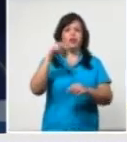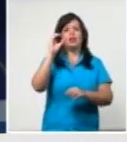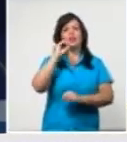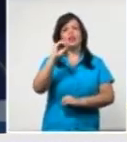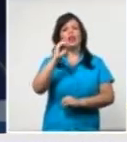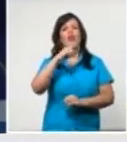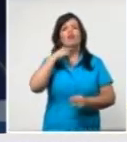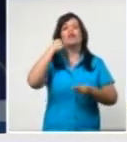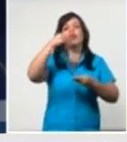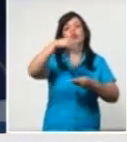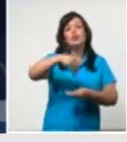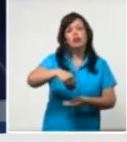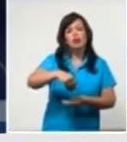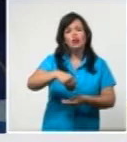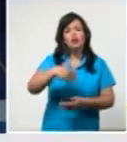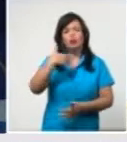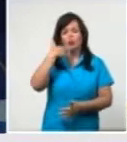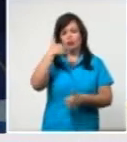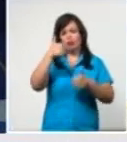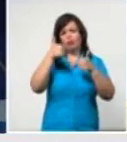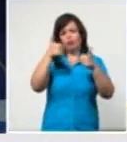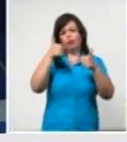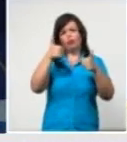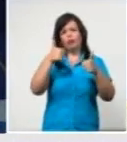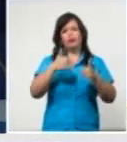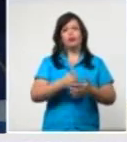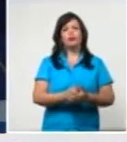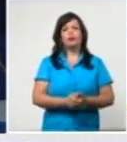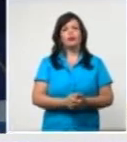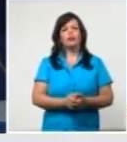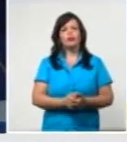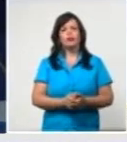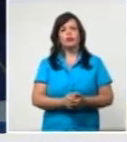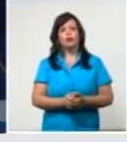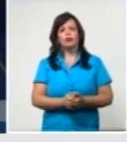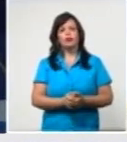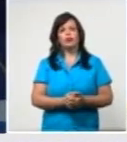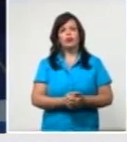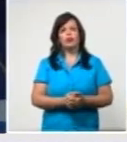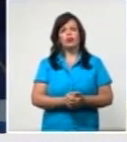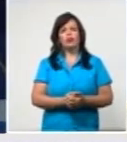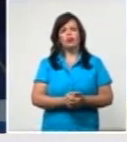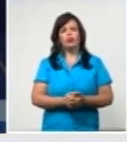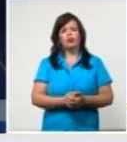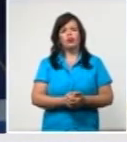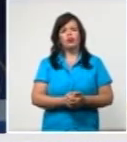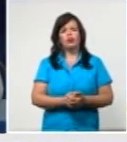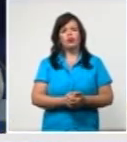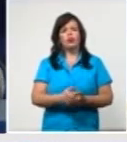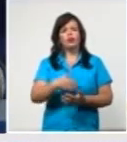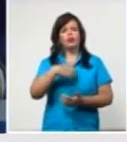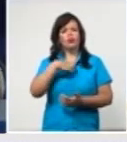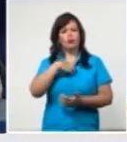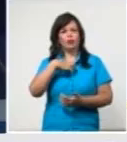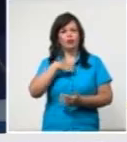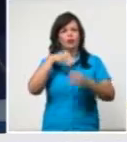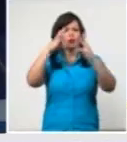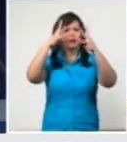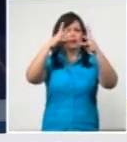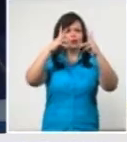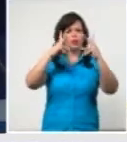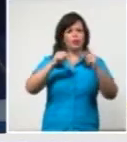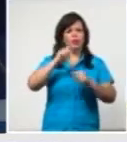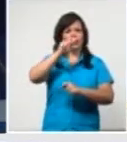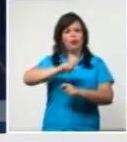no fatalities, a good development in the pandemic in our country, and a number of patients